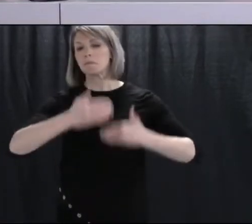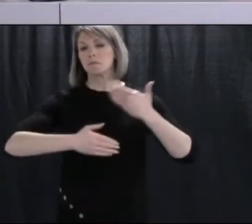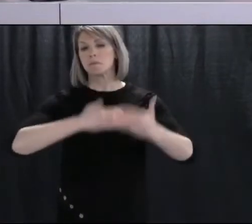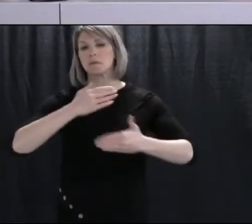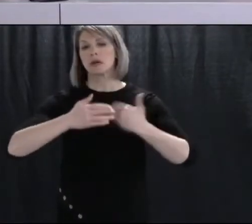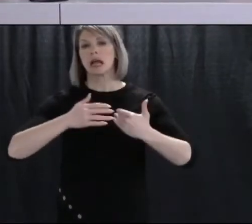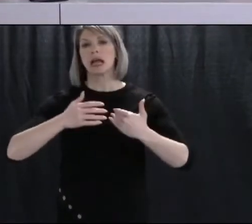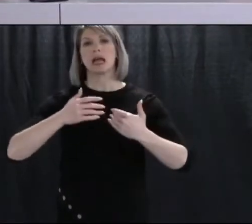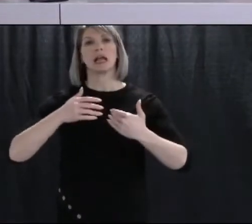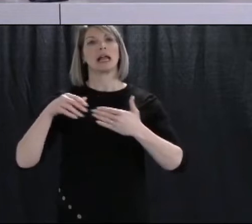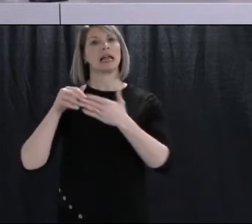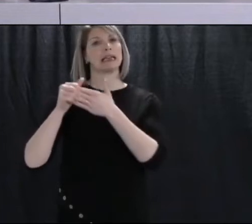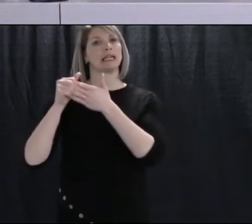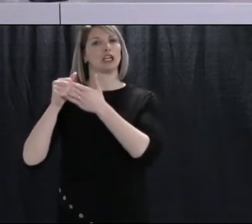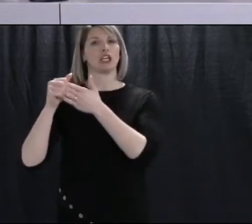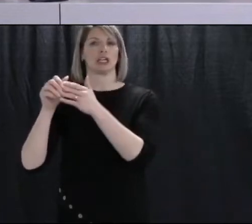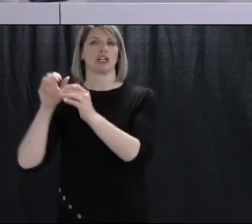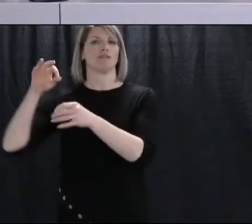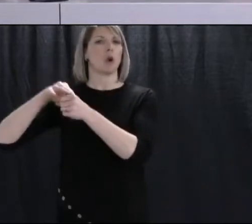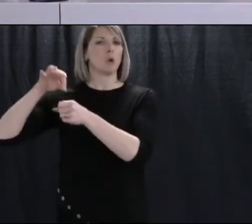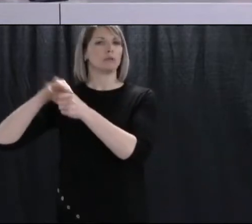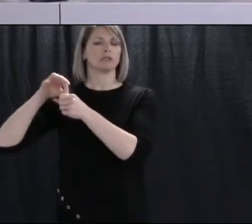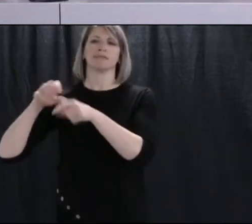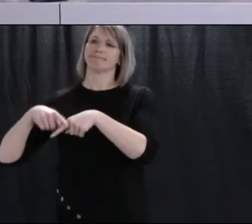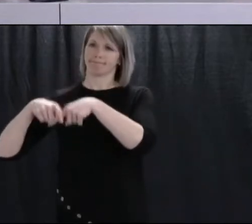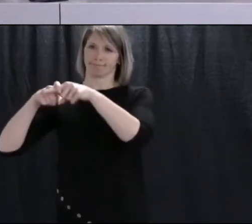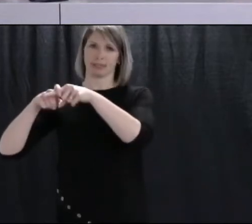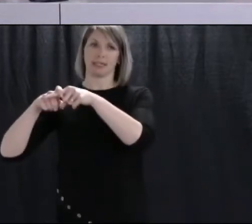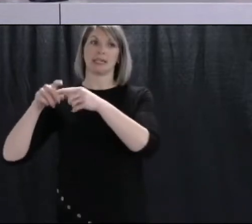suspended. Premier, your thoughts on this and having to stay